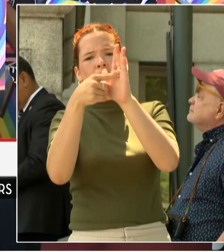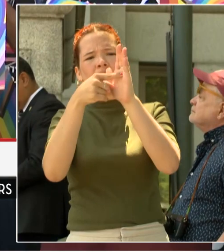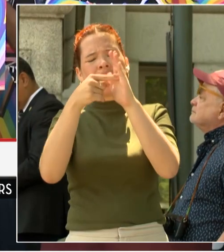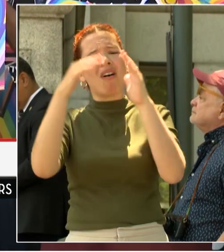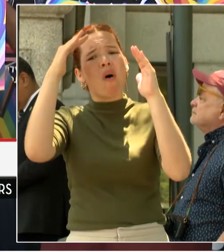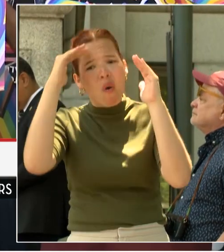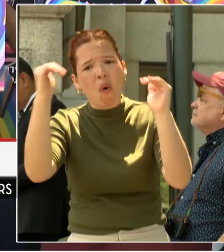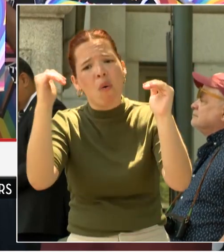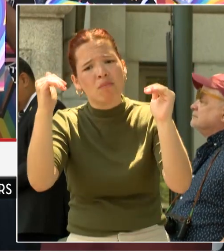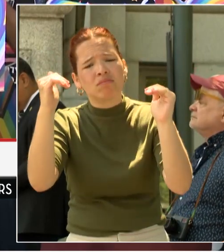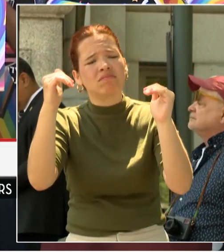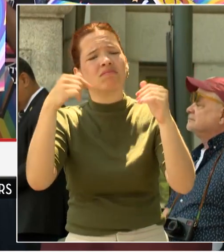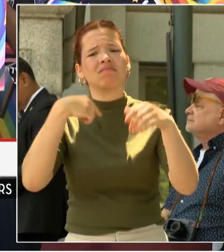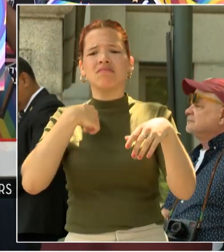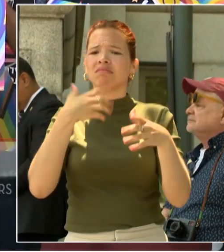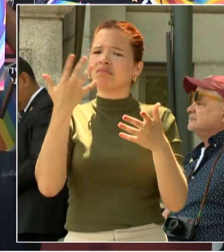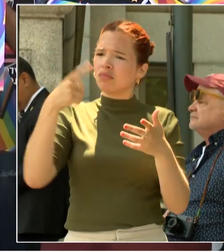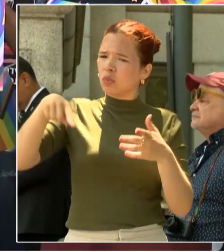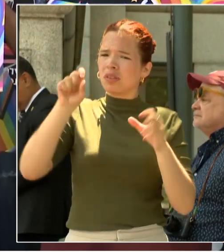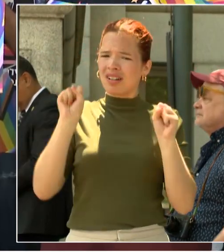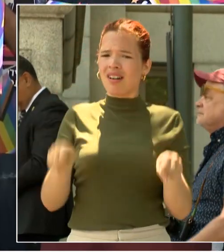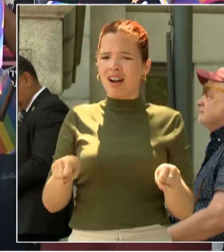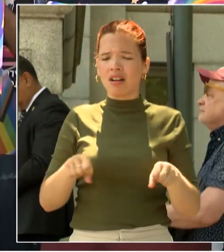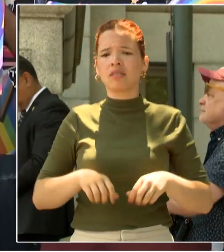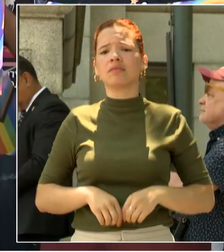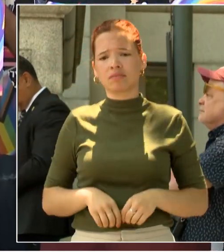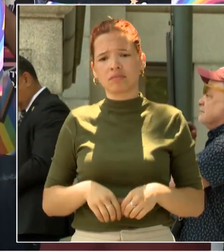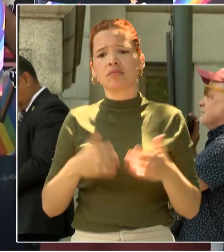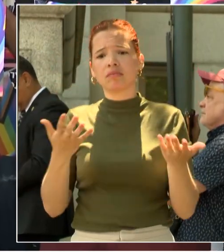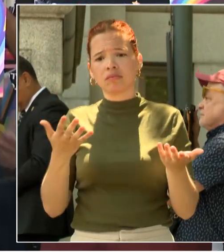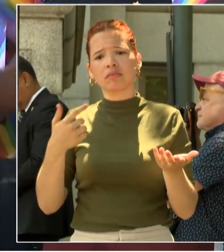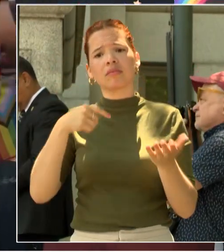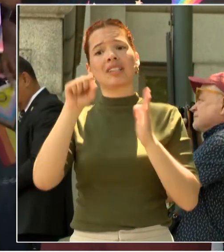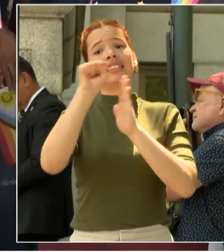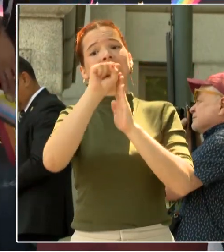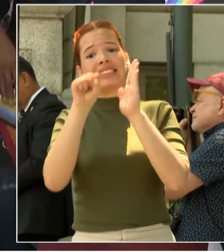the very first time here at our State House.